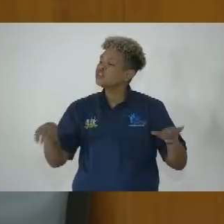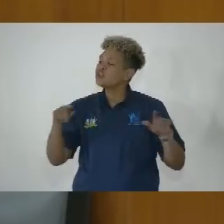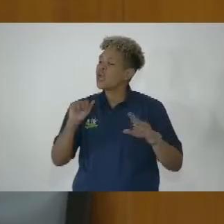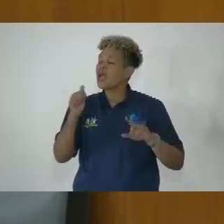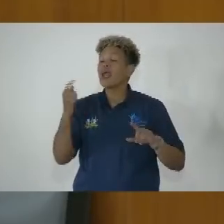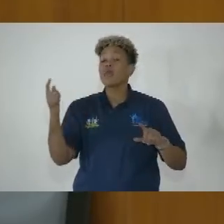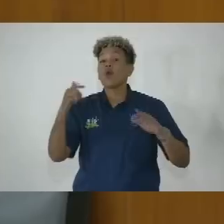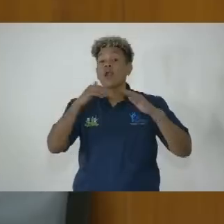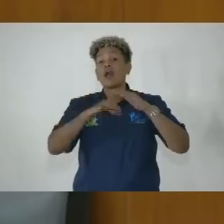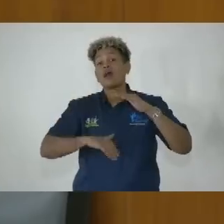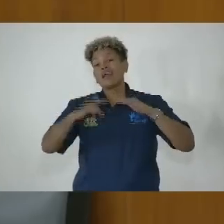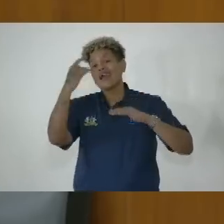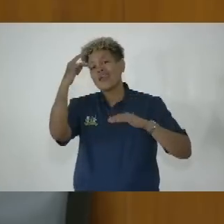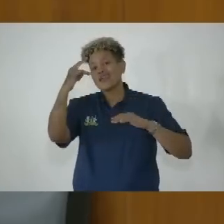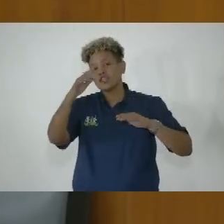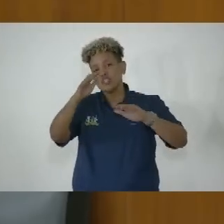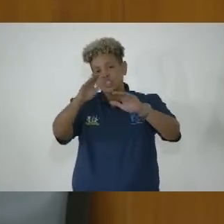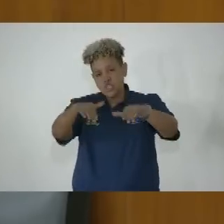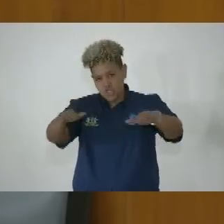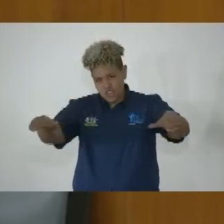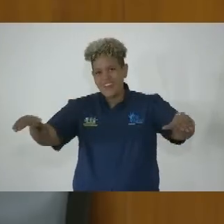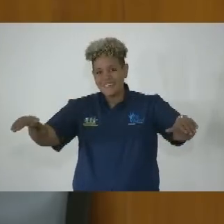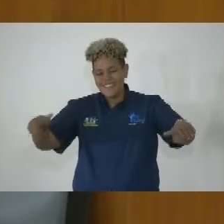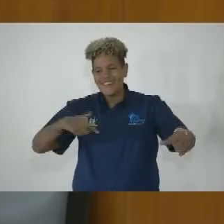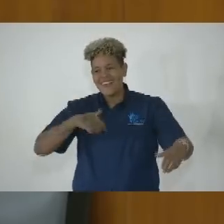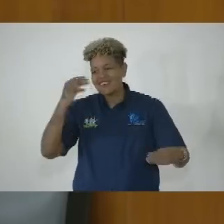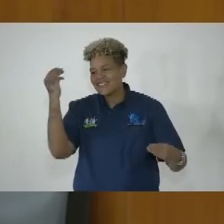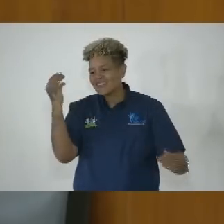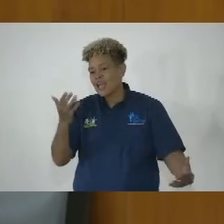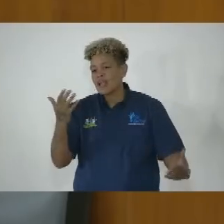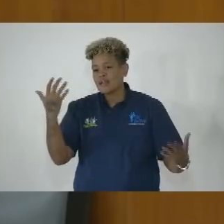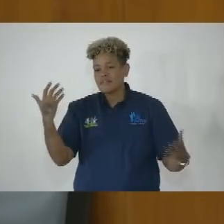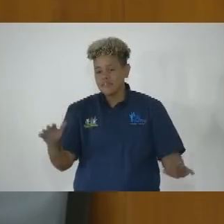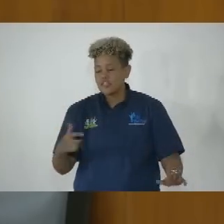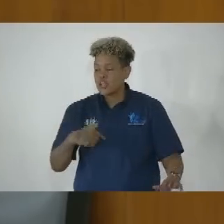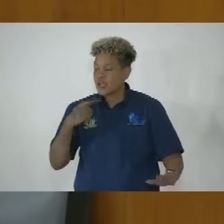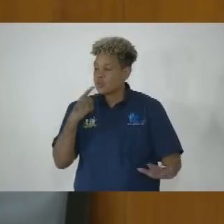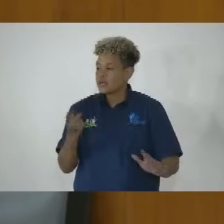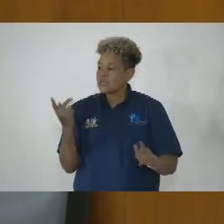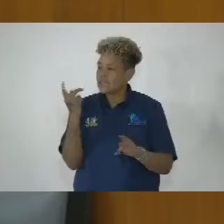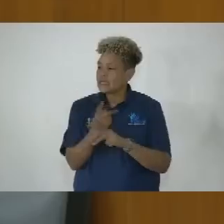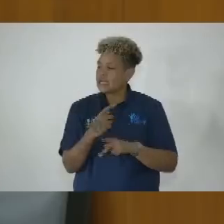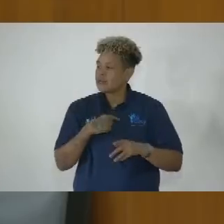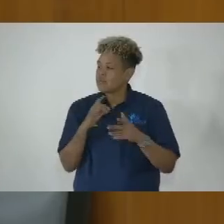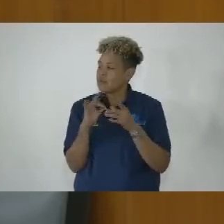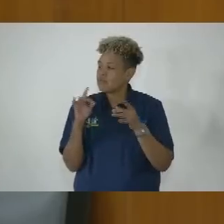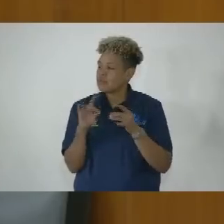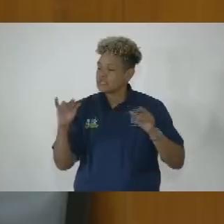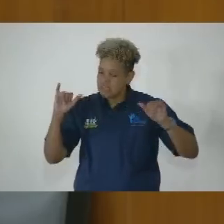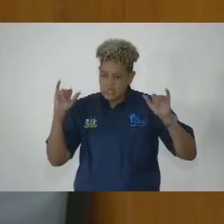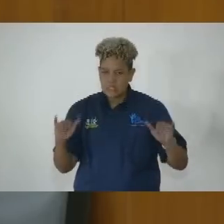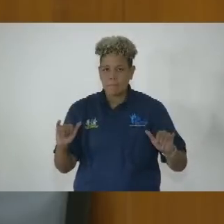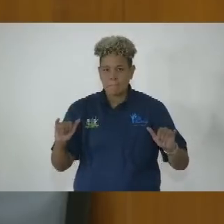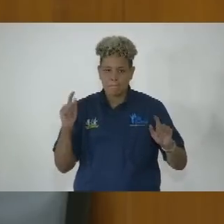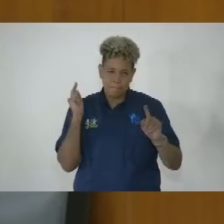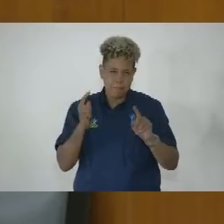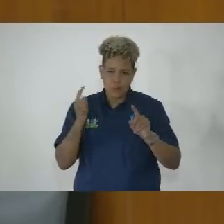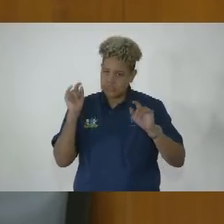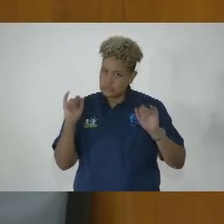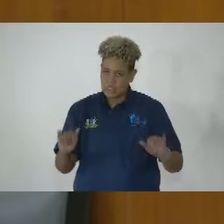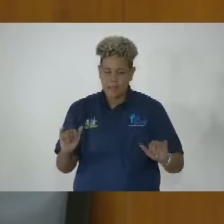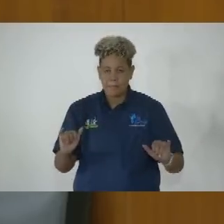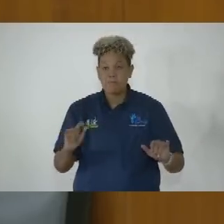anyone under 18. And I have said it before, and I will keep my message on point.